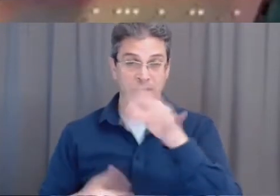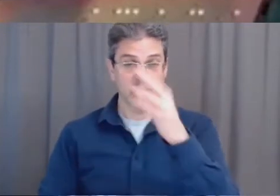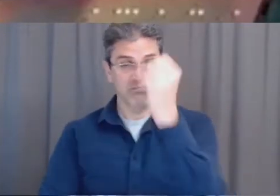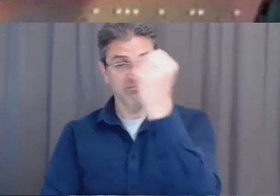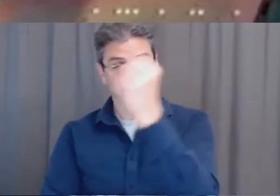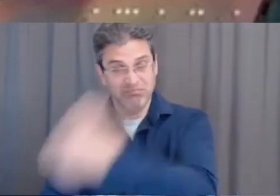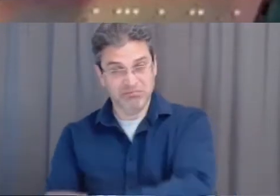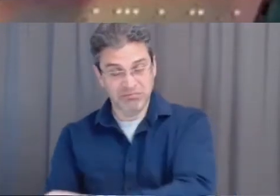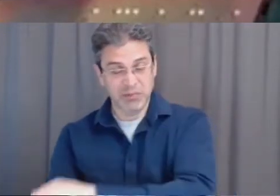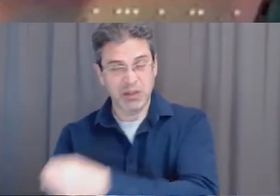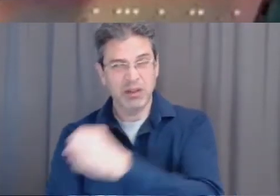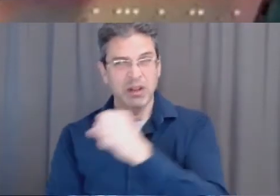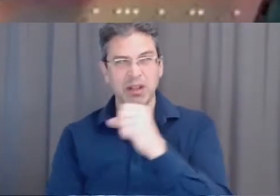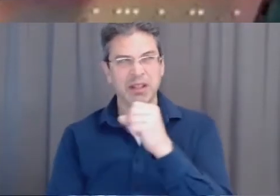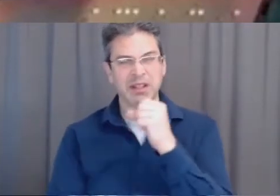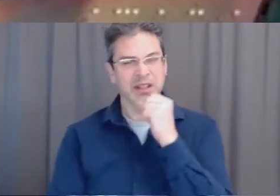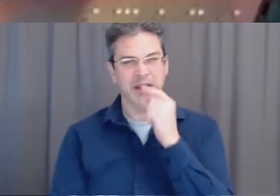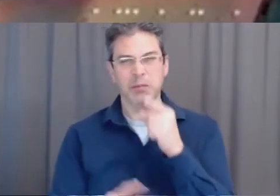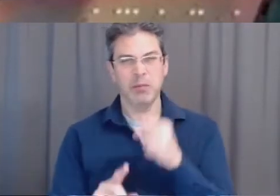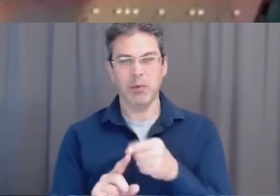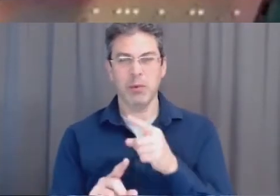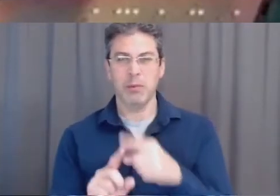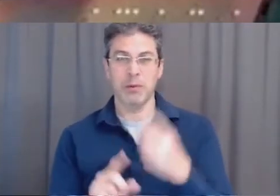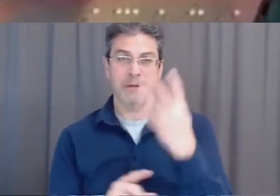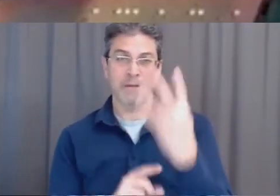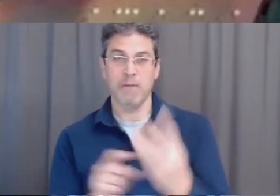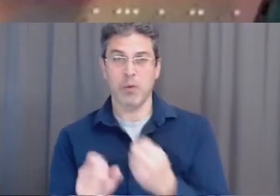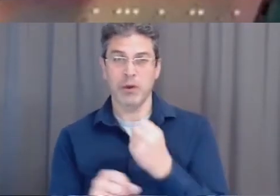it's really hard over the past 4 years to disentangle